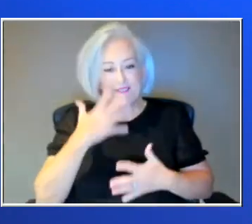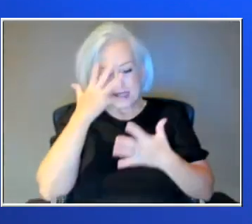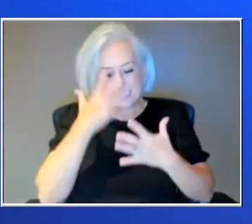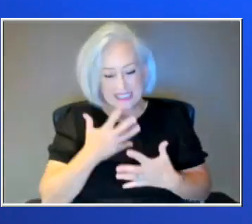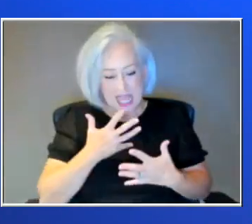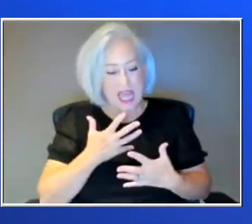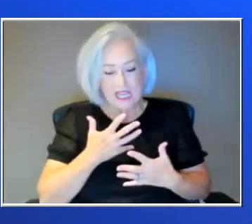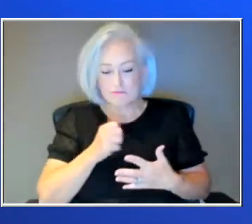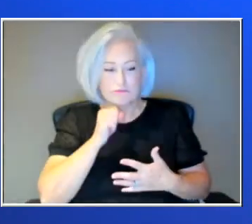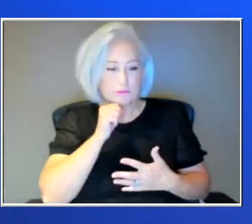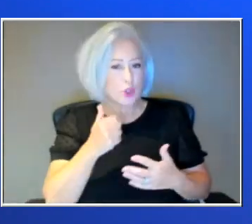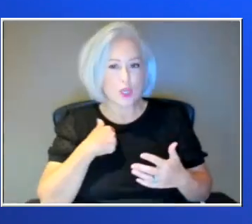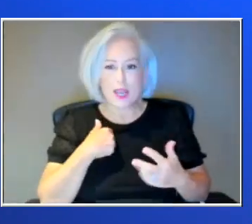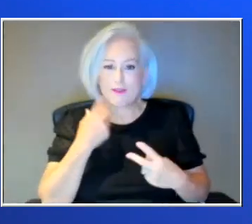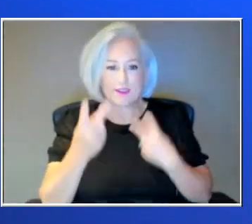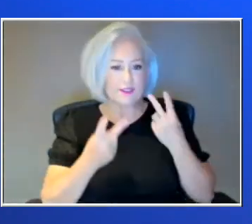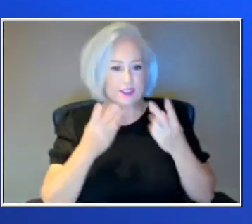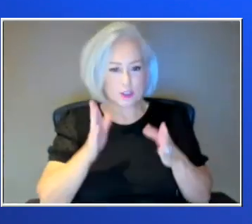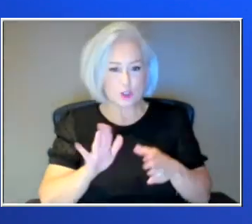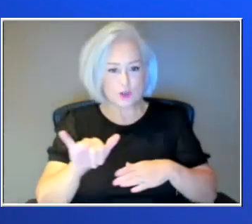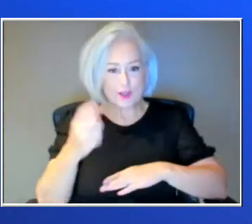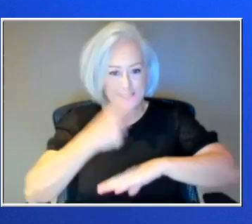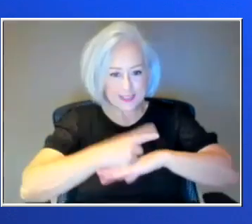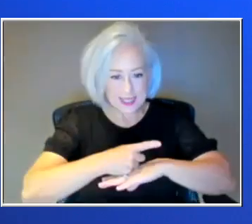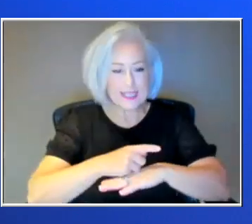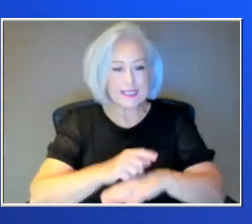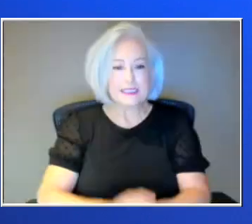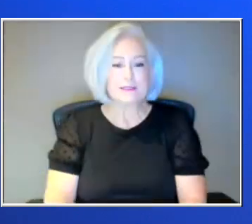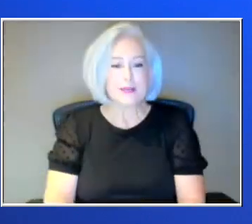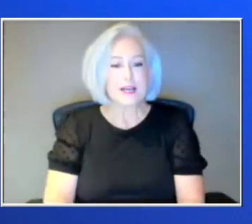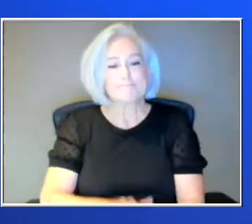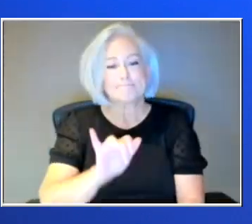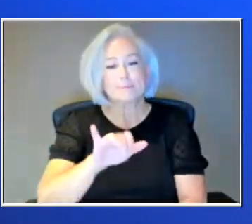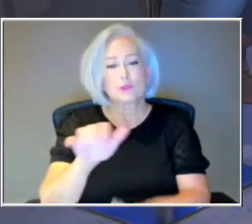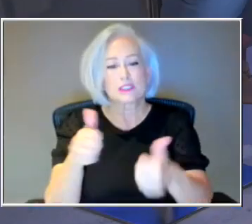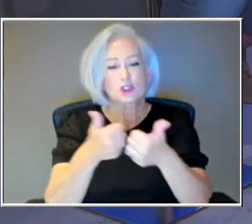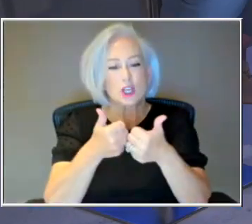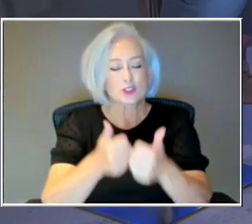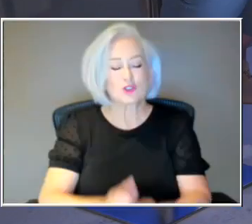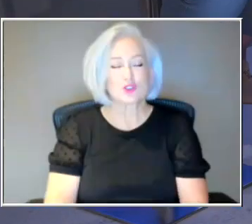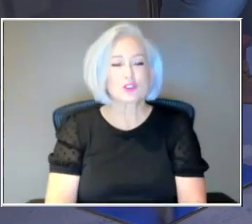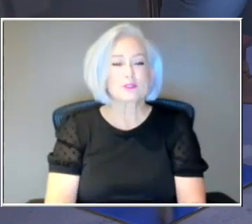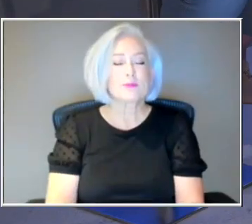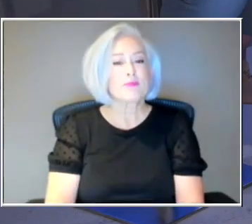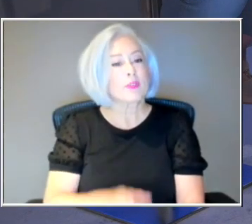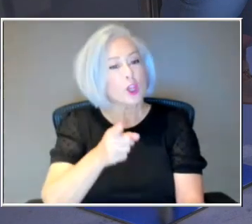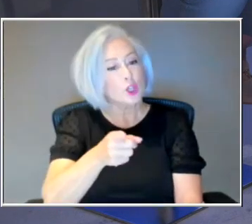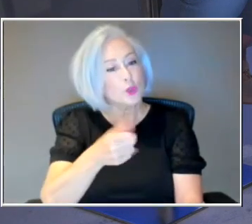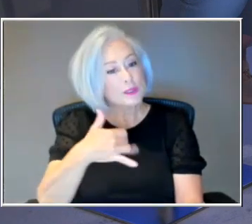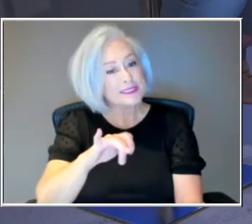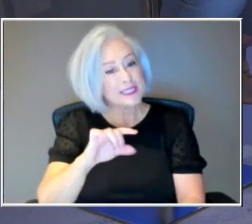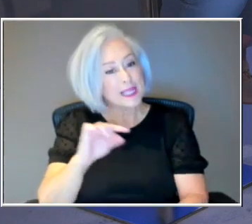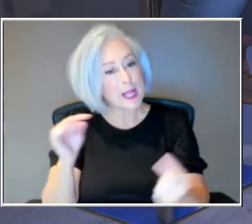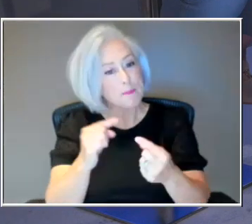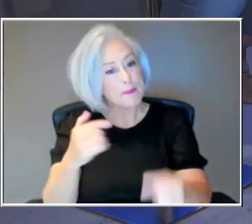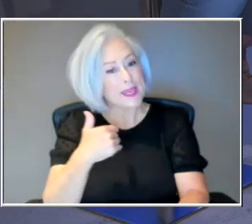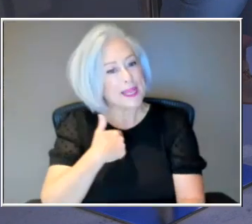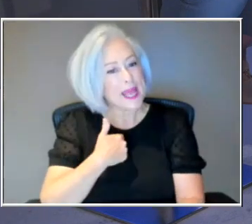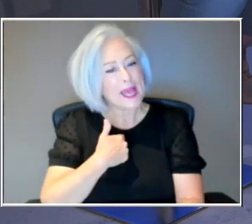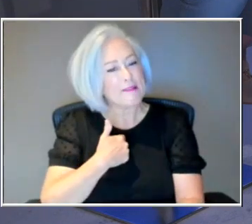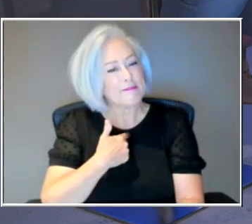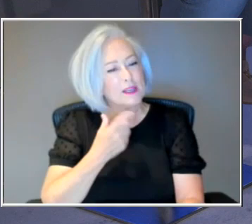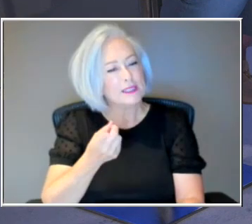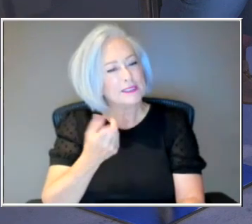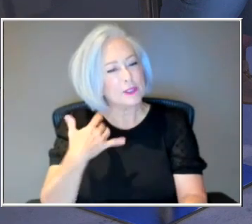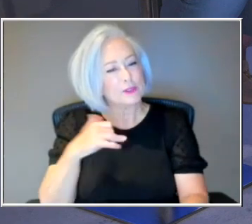But it was definitely a challenge. Are you still in pain today? And what are you still dealing